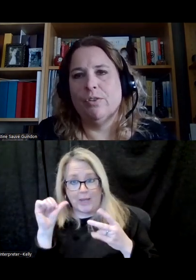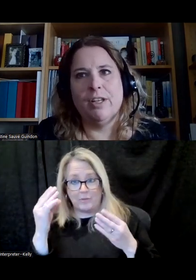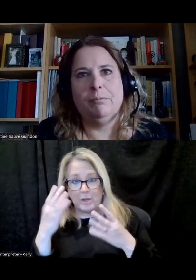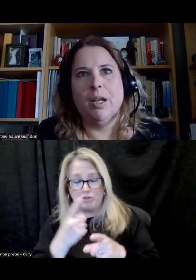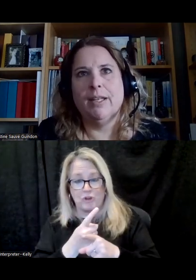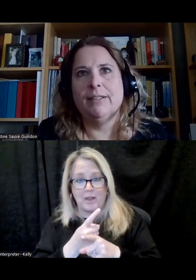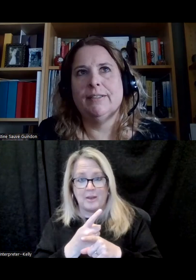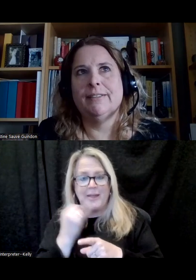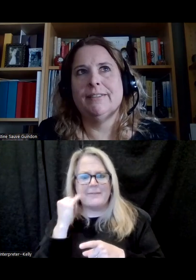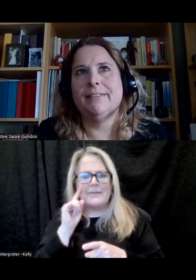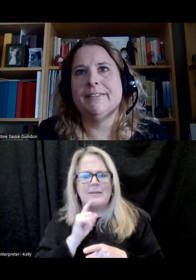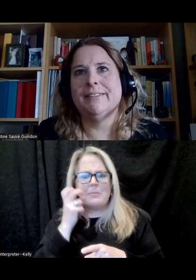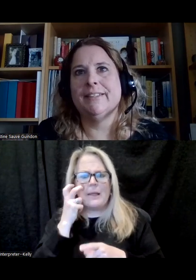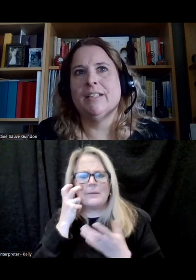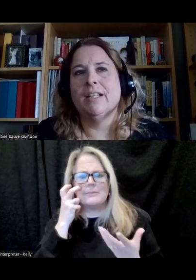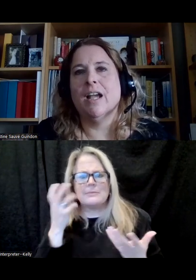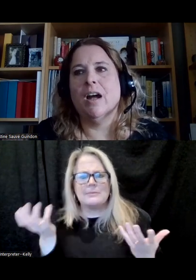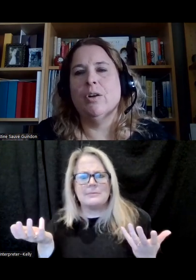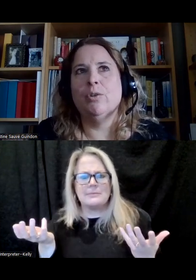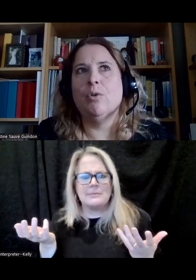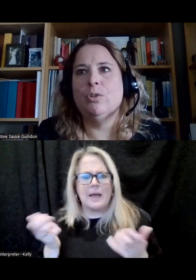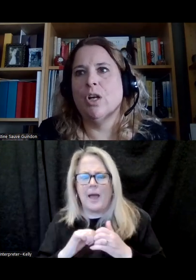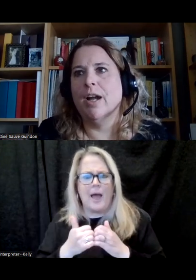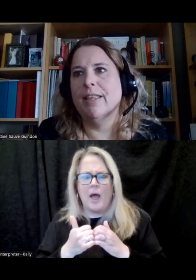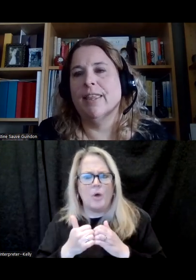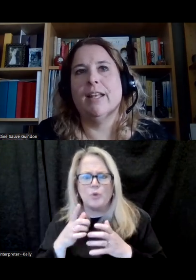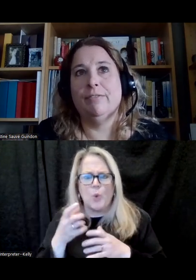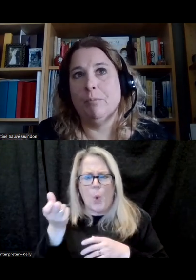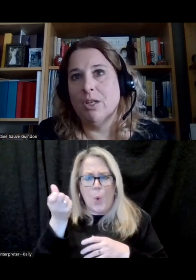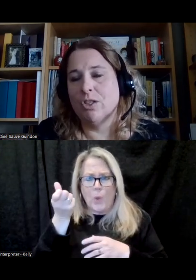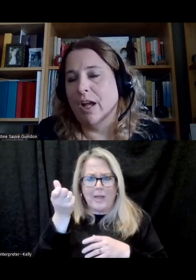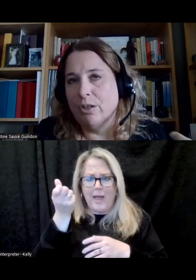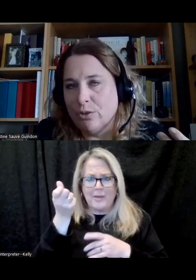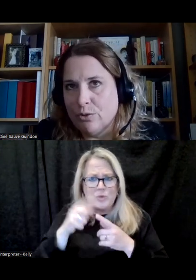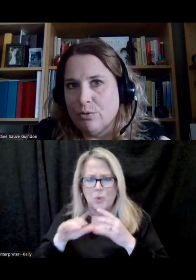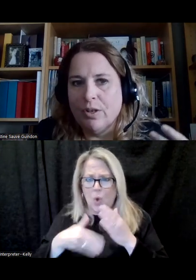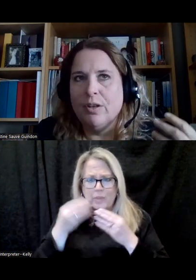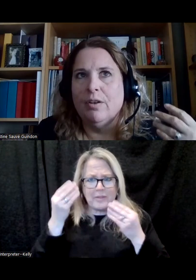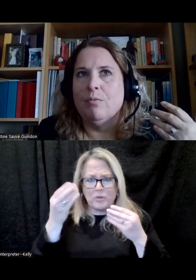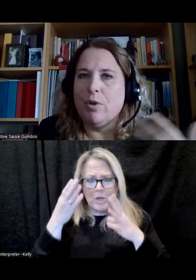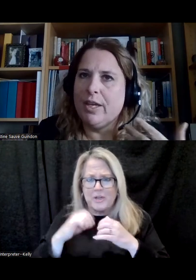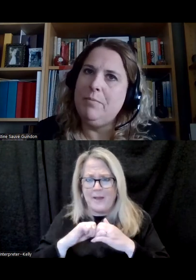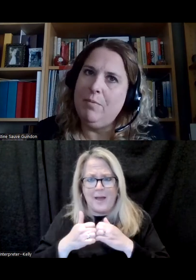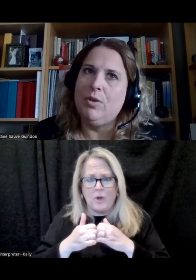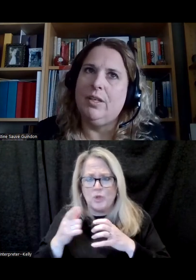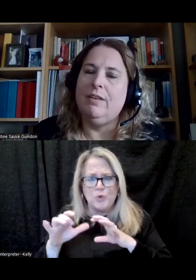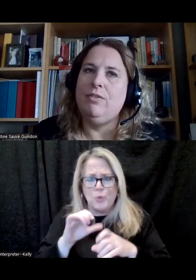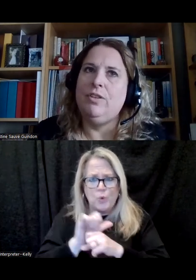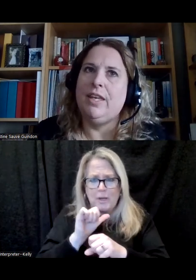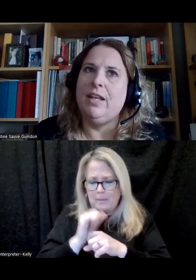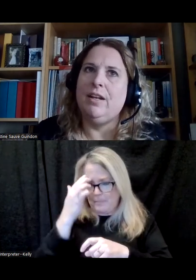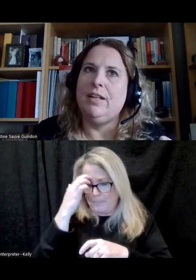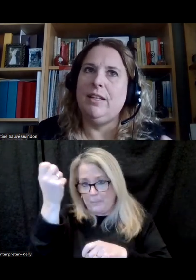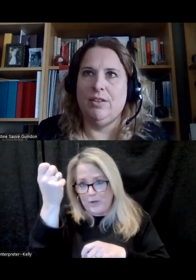What if you're deafblind? How do you hold on to that information? How do you do working memory if